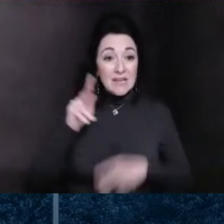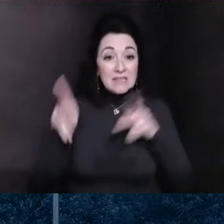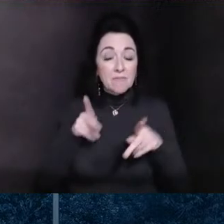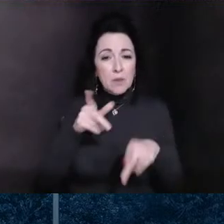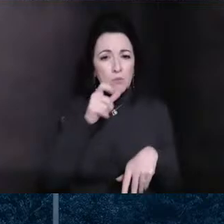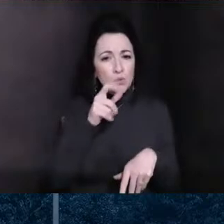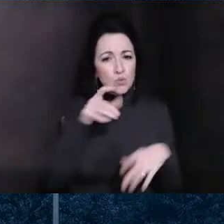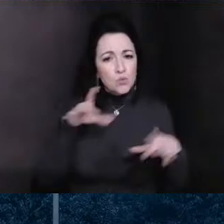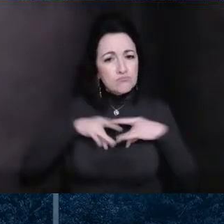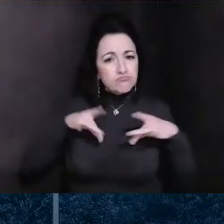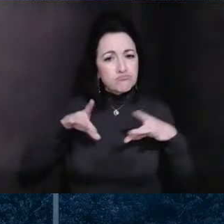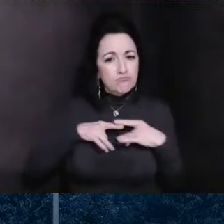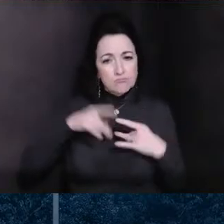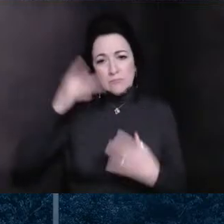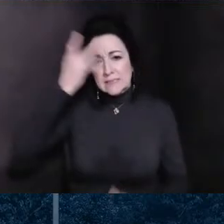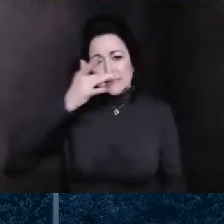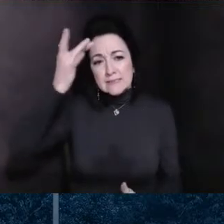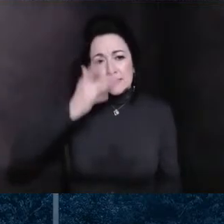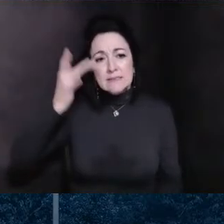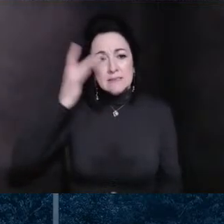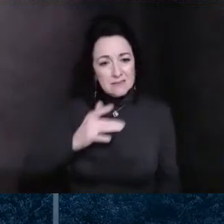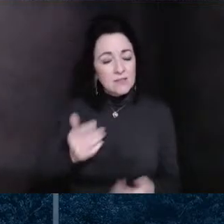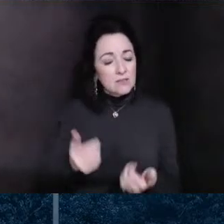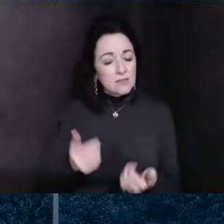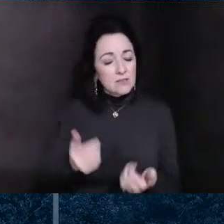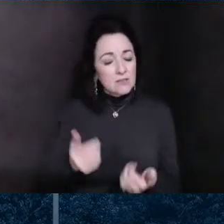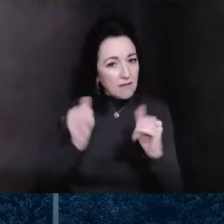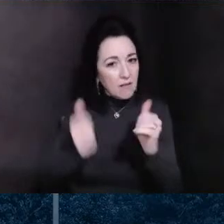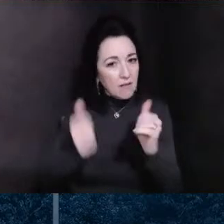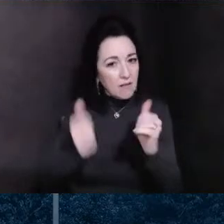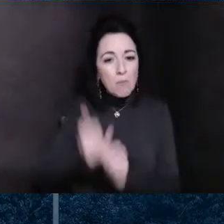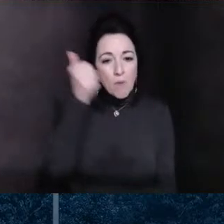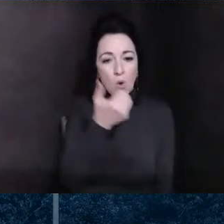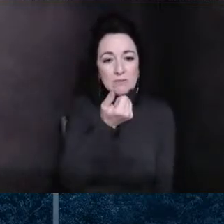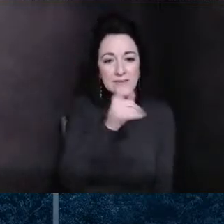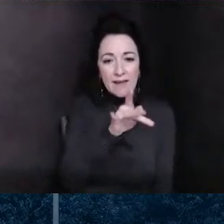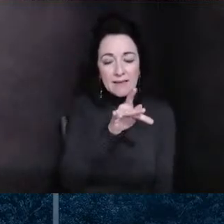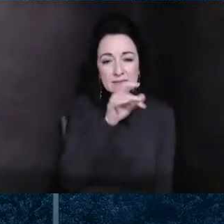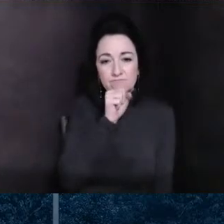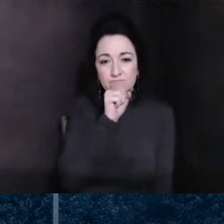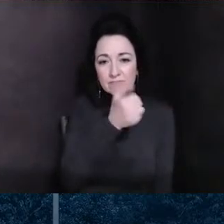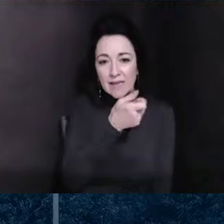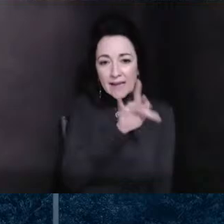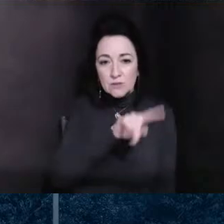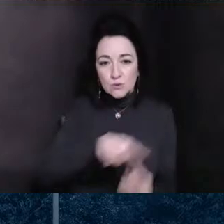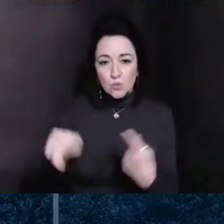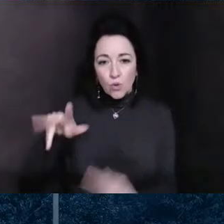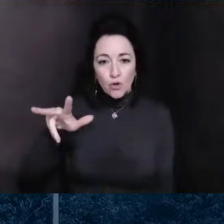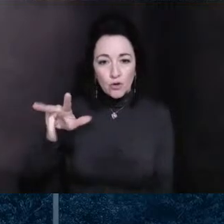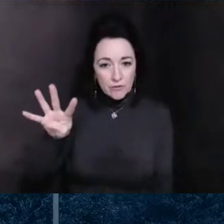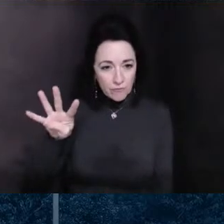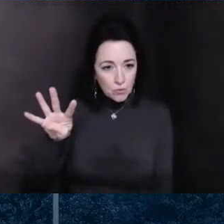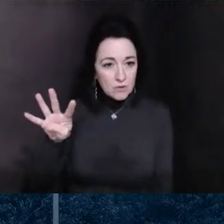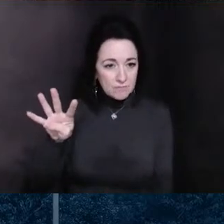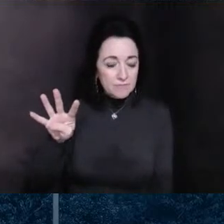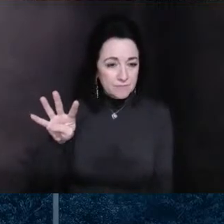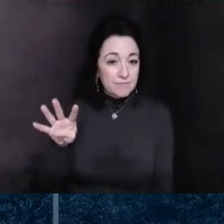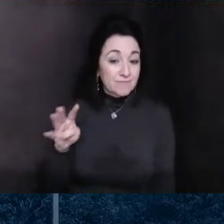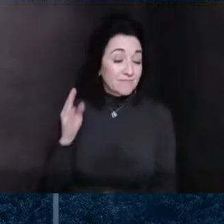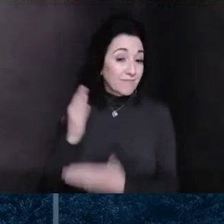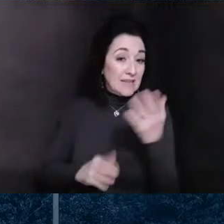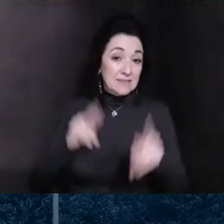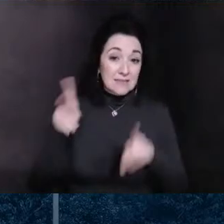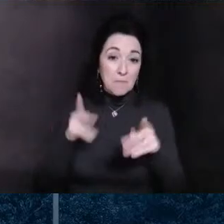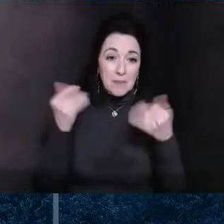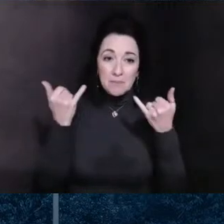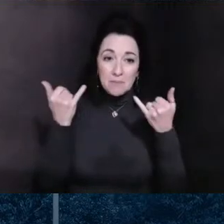lot of that is, social gatherings and not being as careful as in mixing households and